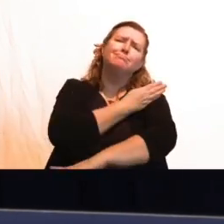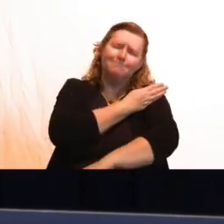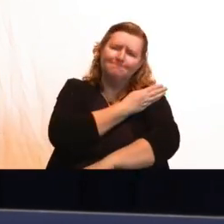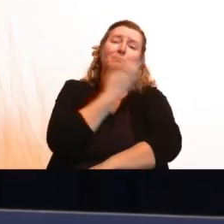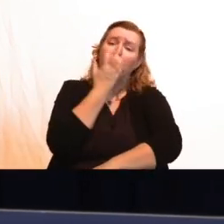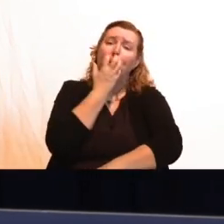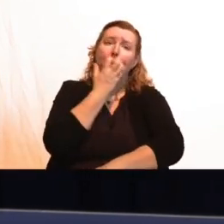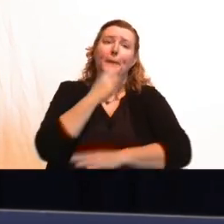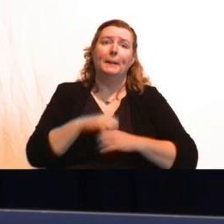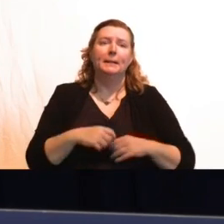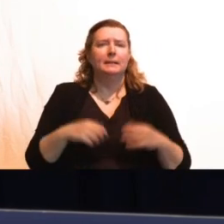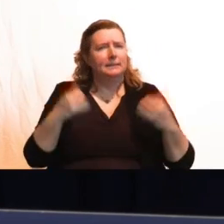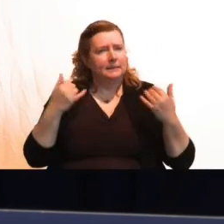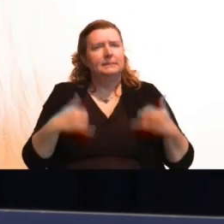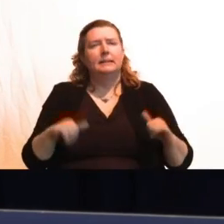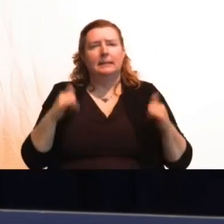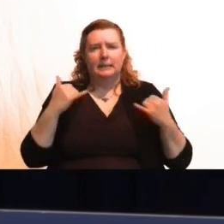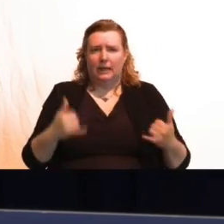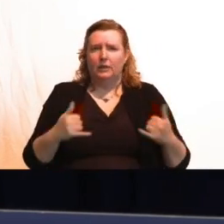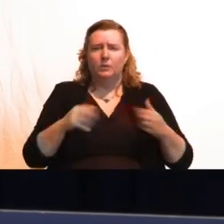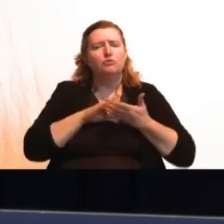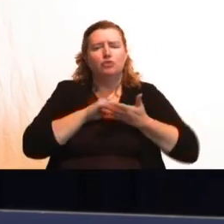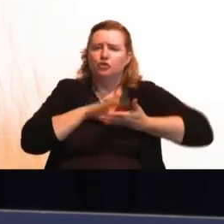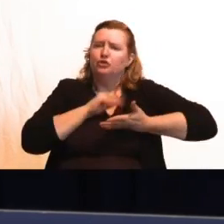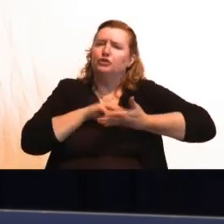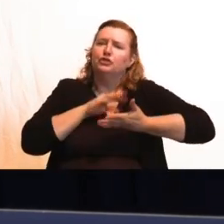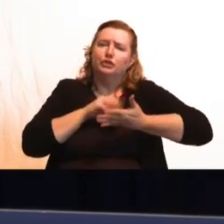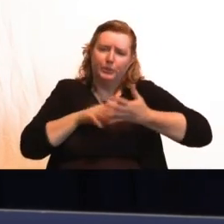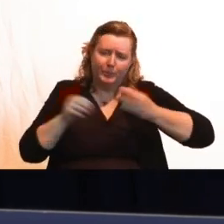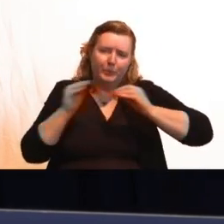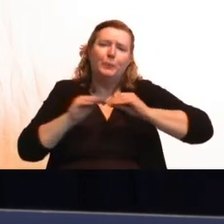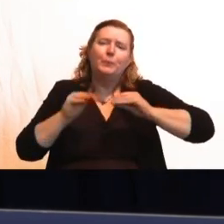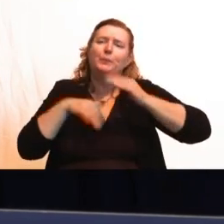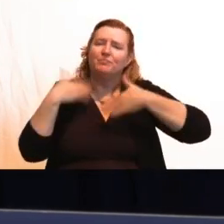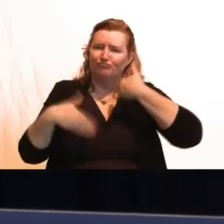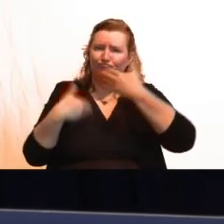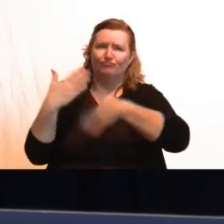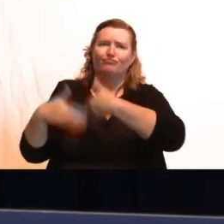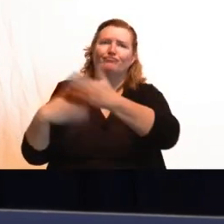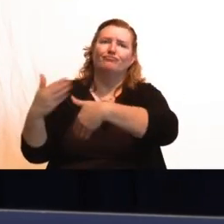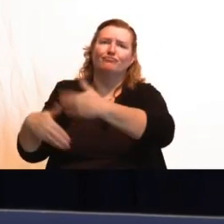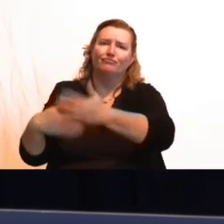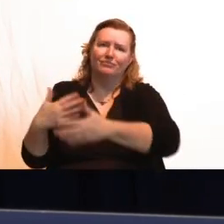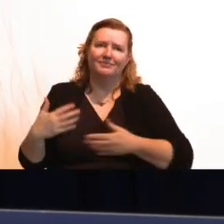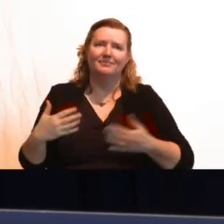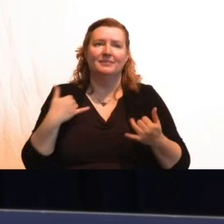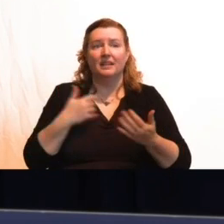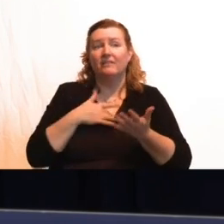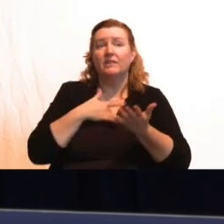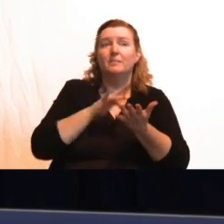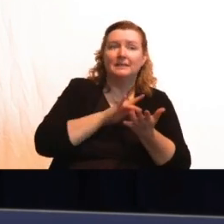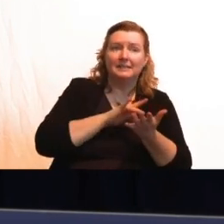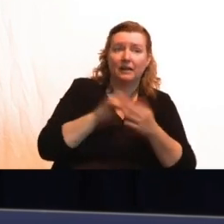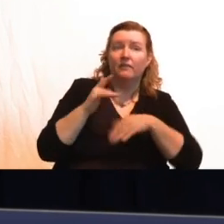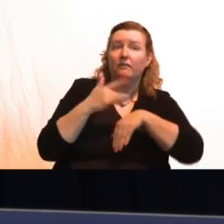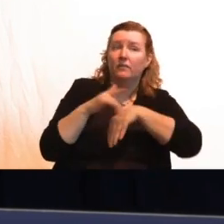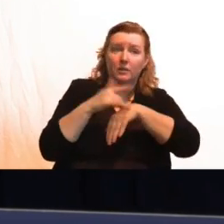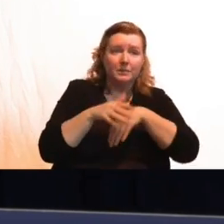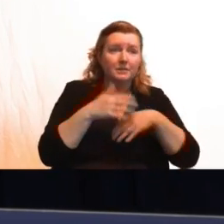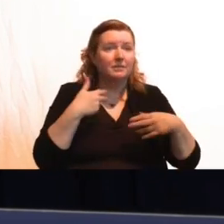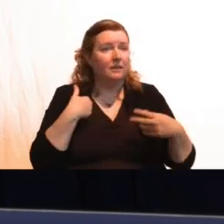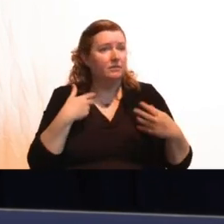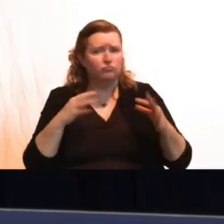of therapeutic and clinical treatments. We strengthened our local public health infrastructure, committing $90